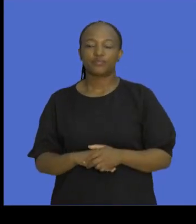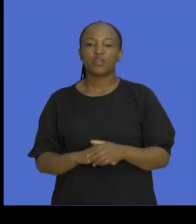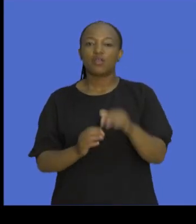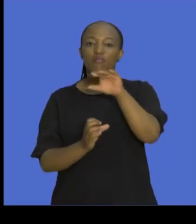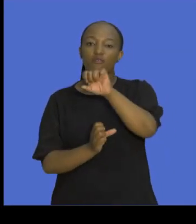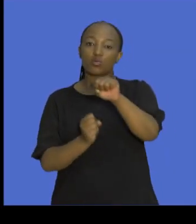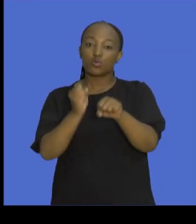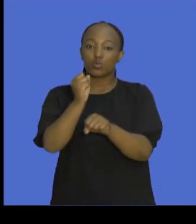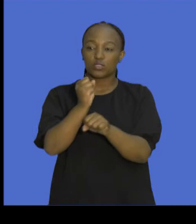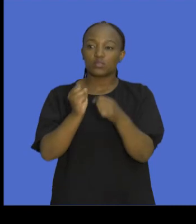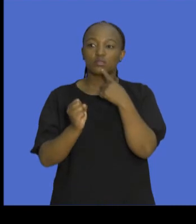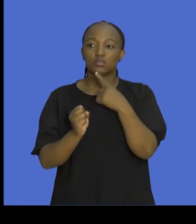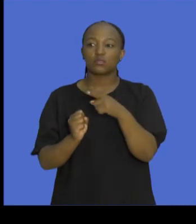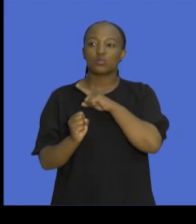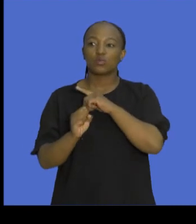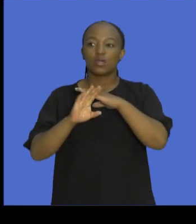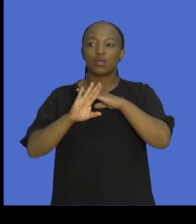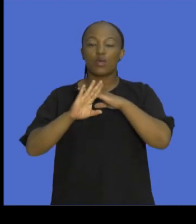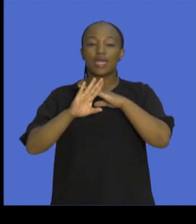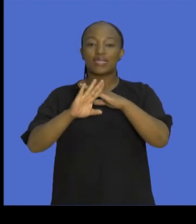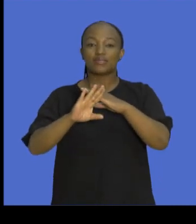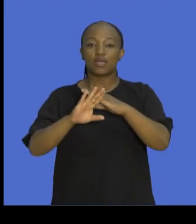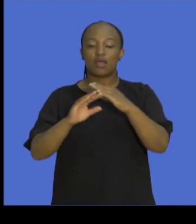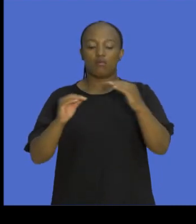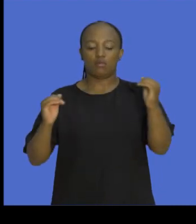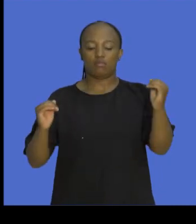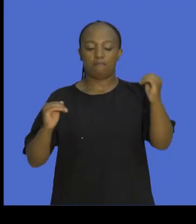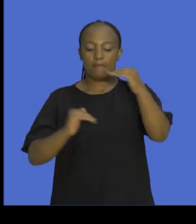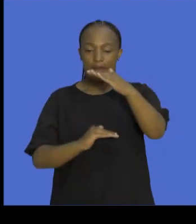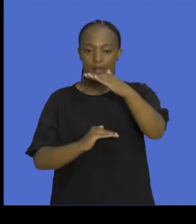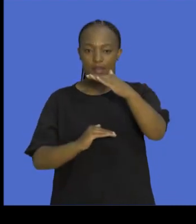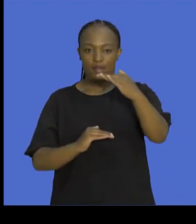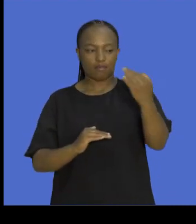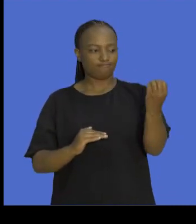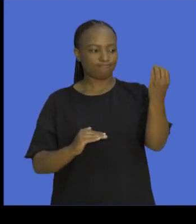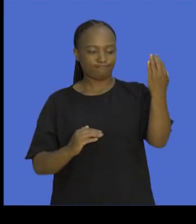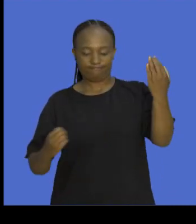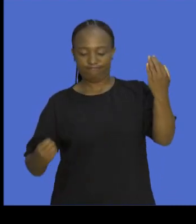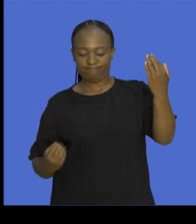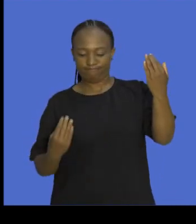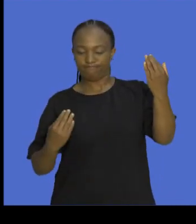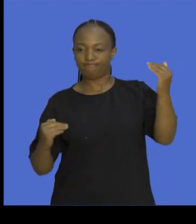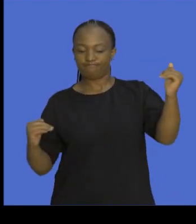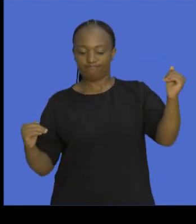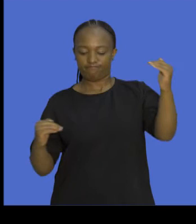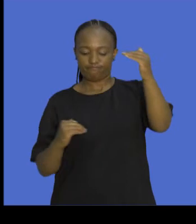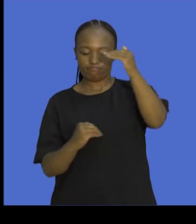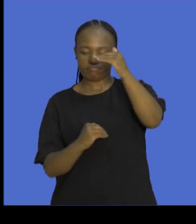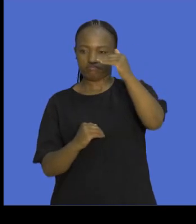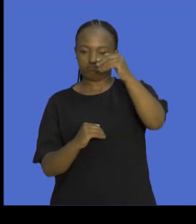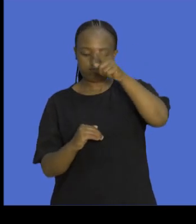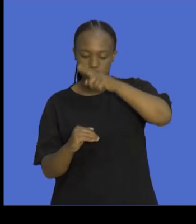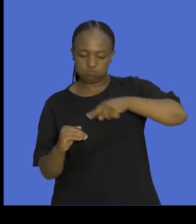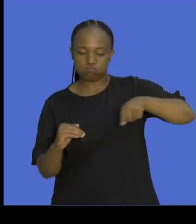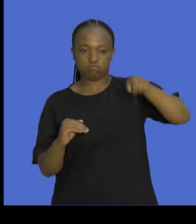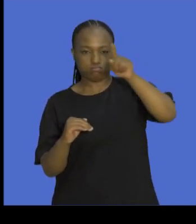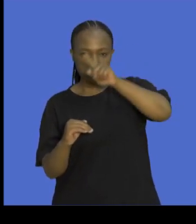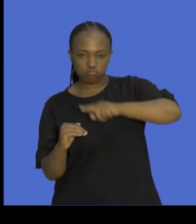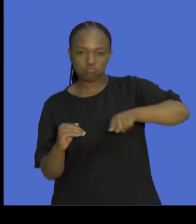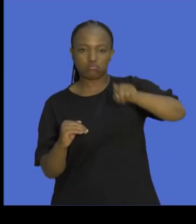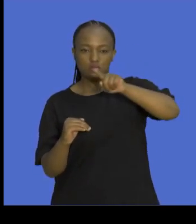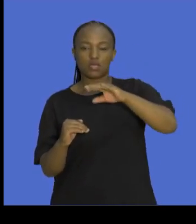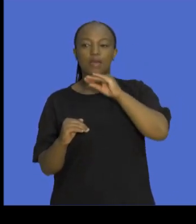of the conclusions? When resistors are connected in parallel, okay, we know that the voltage remains